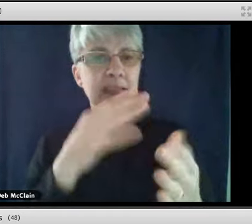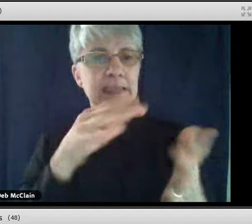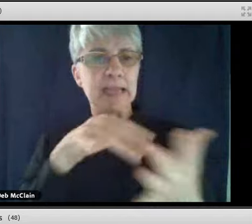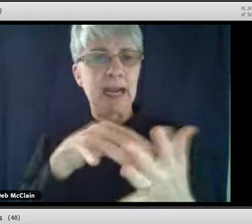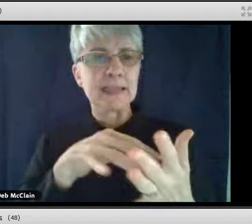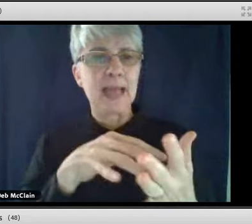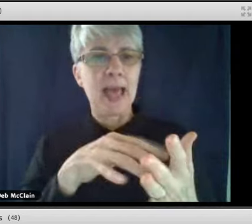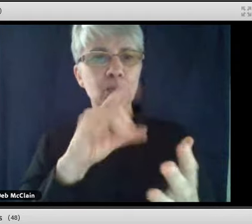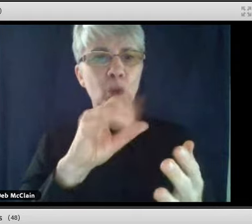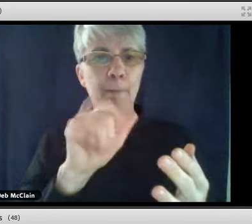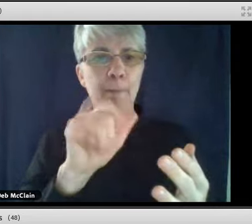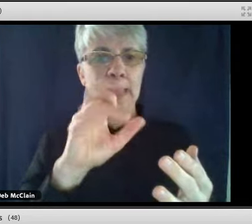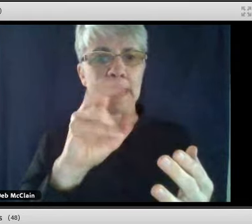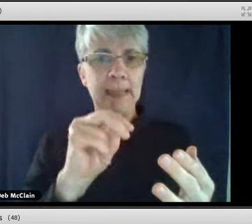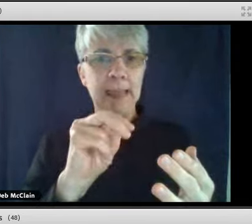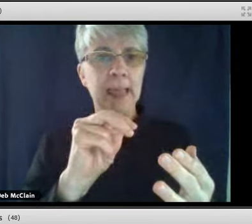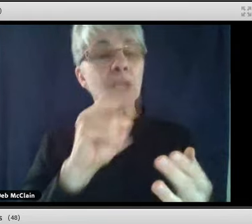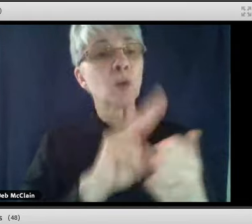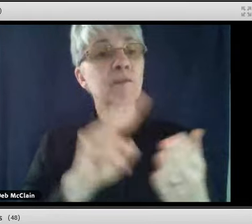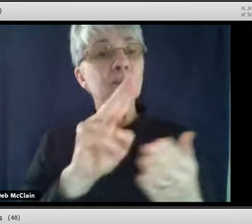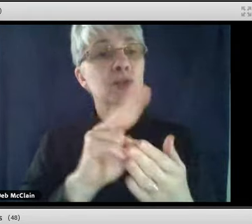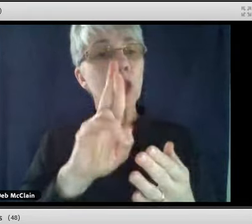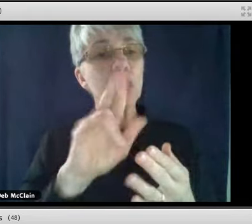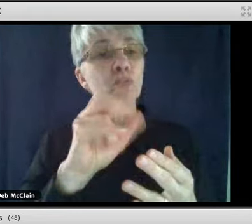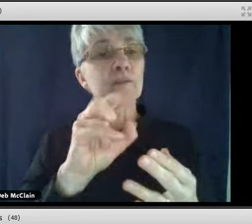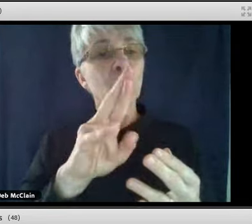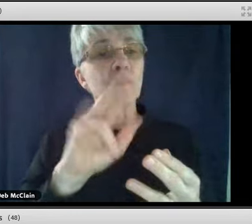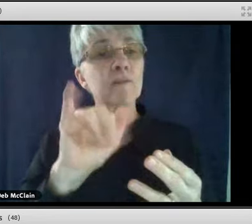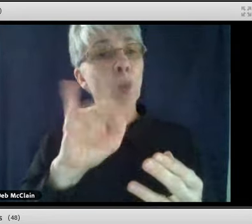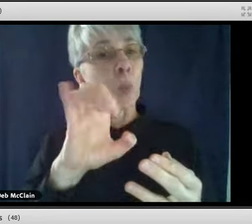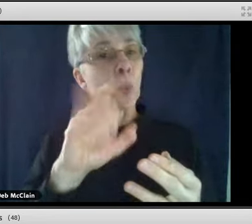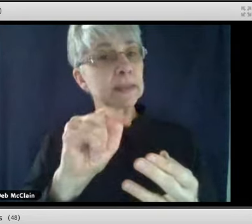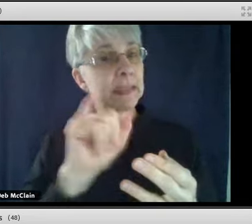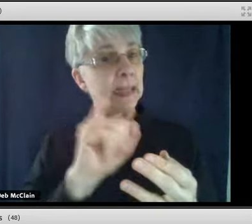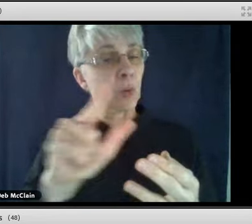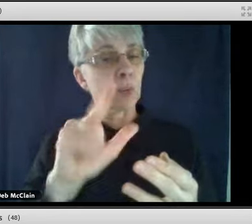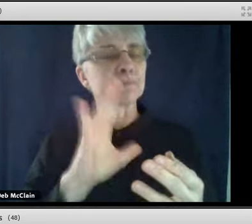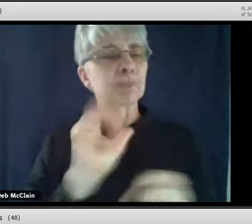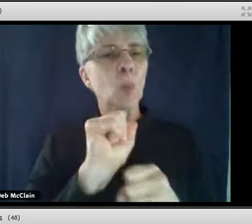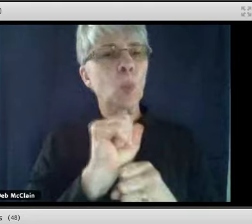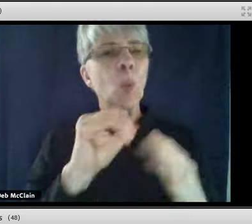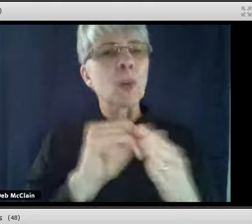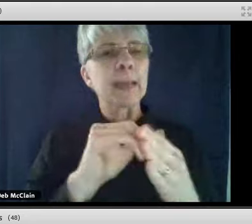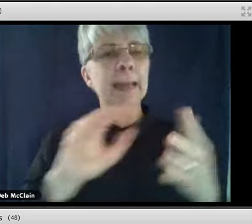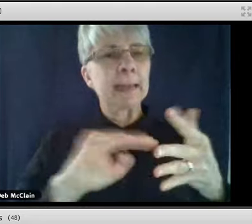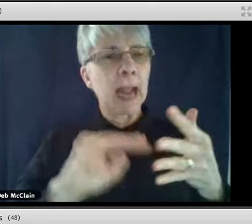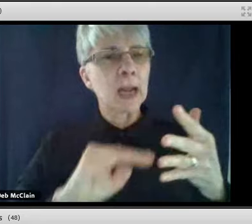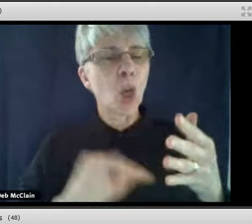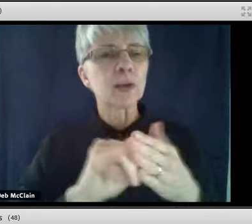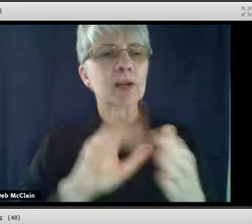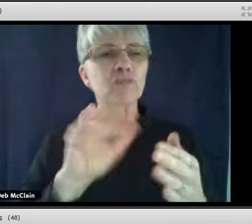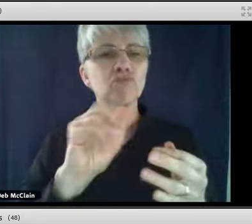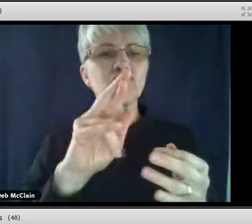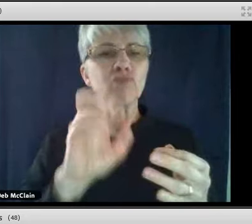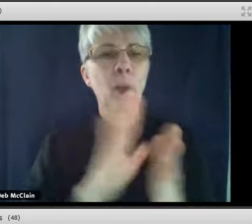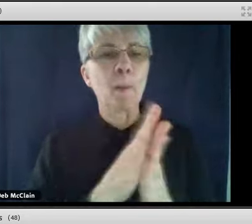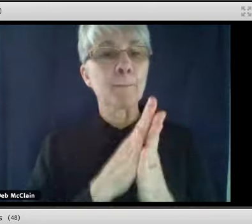University in River Forest, Illinois. She previously worked as a cataloger in the Rare Book